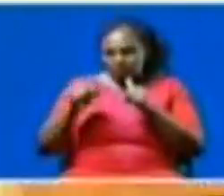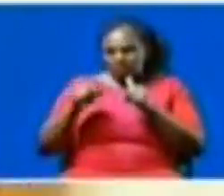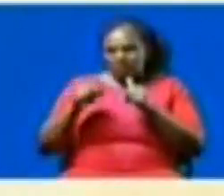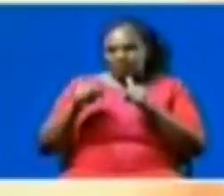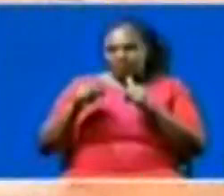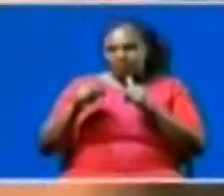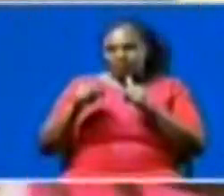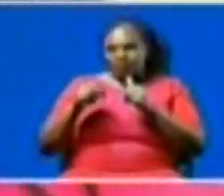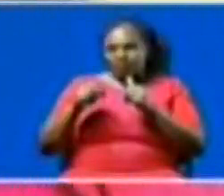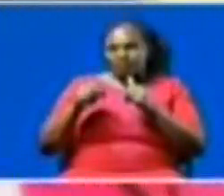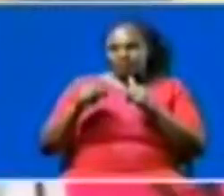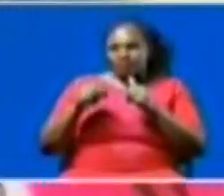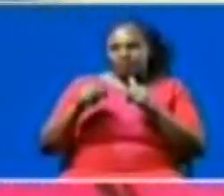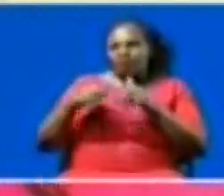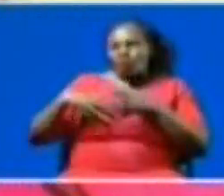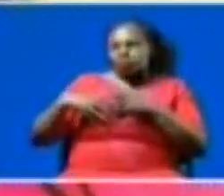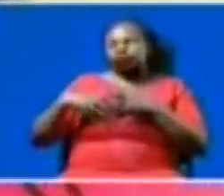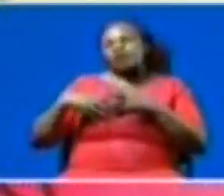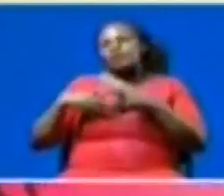gone for cervical breast